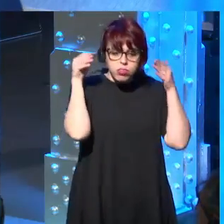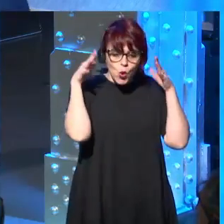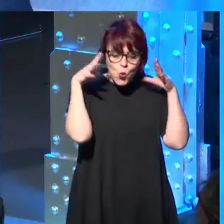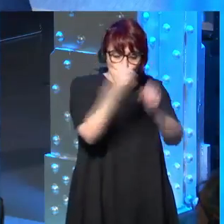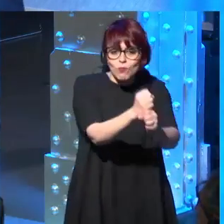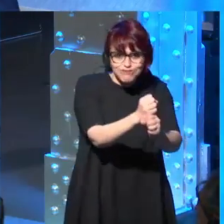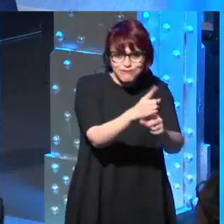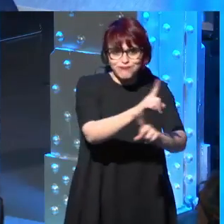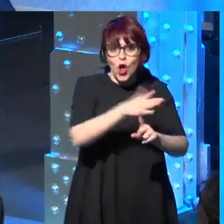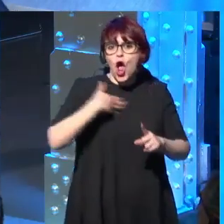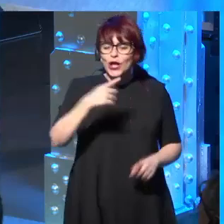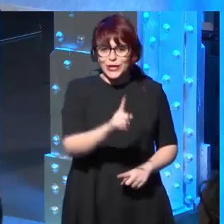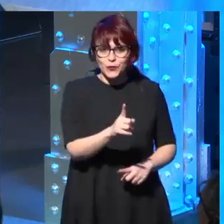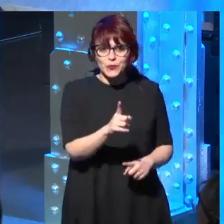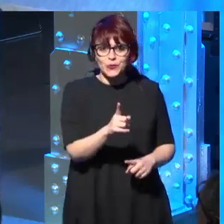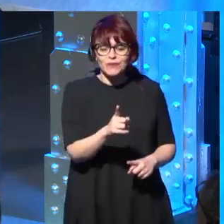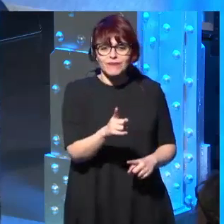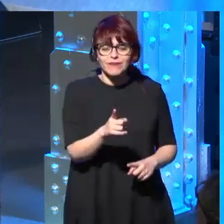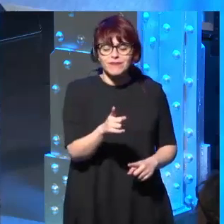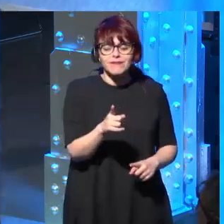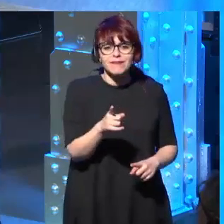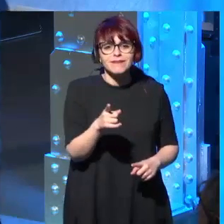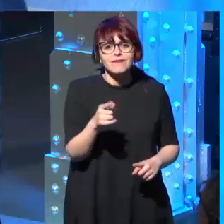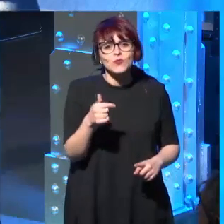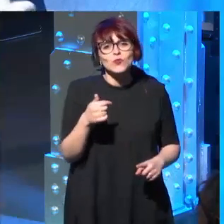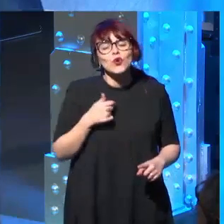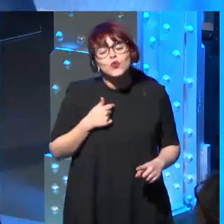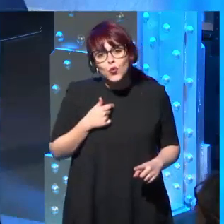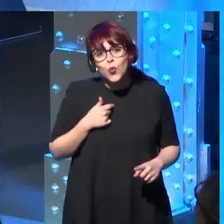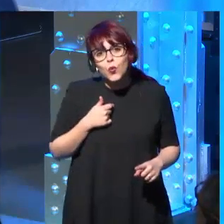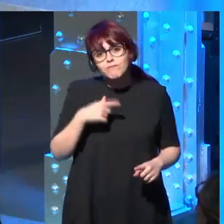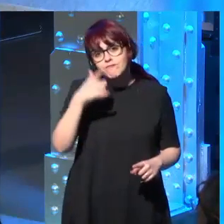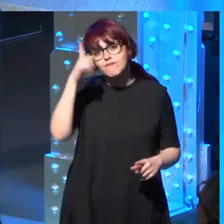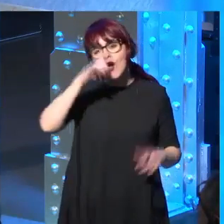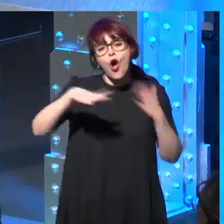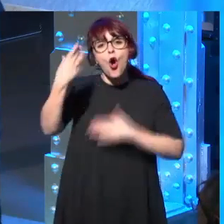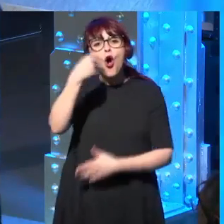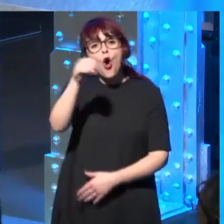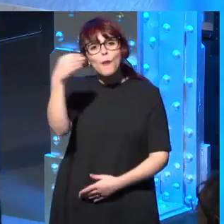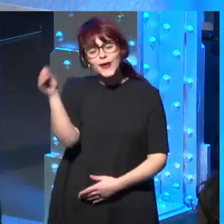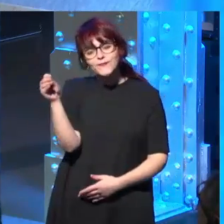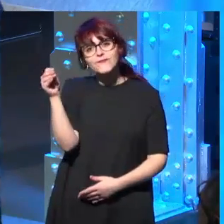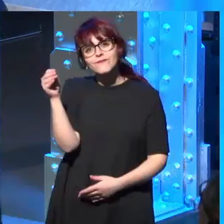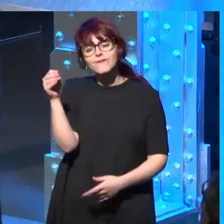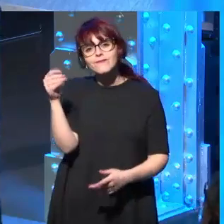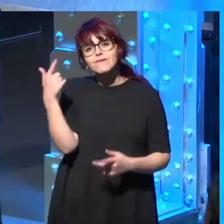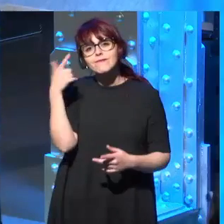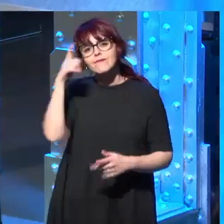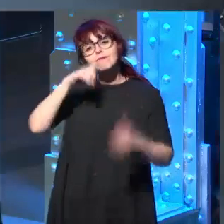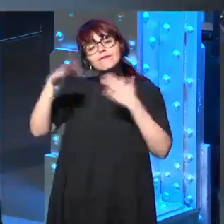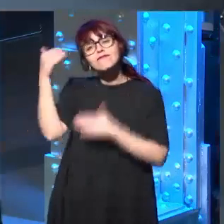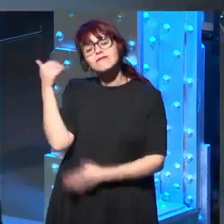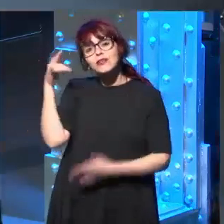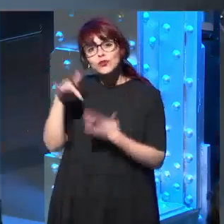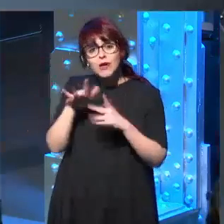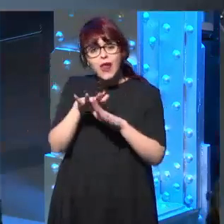If, in fact, in my youth, I was exposed to such a book, and I describe that book as